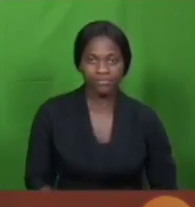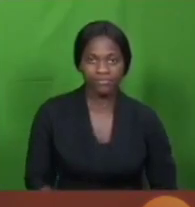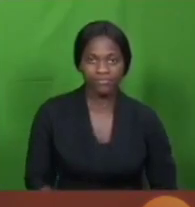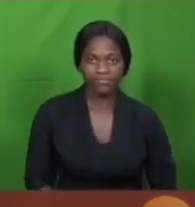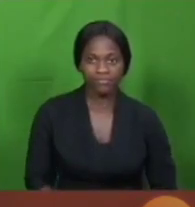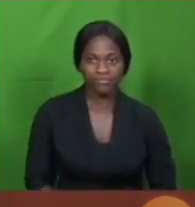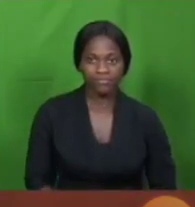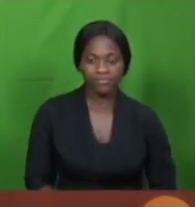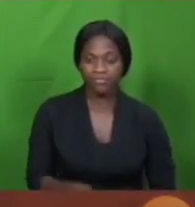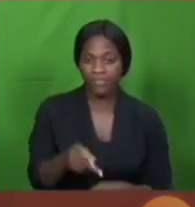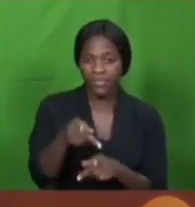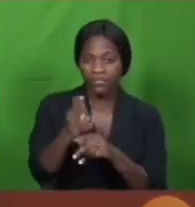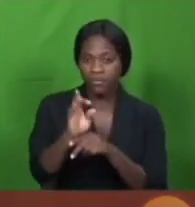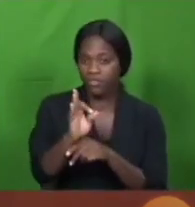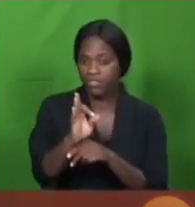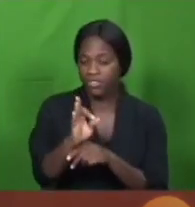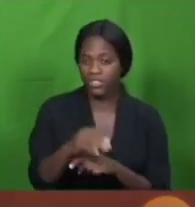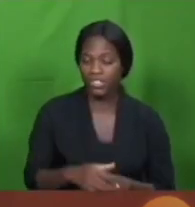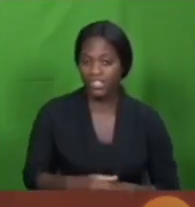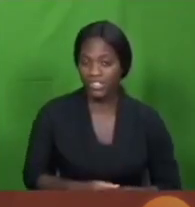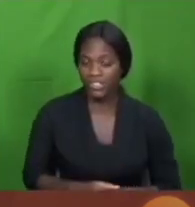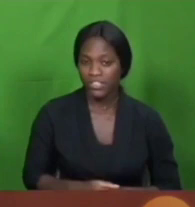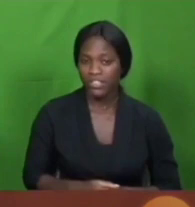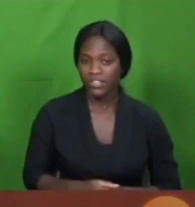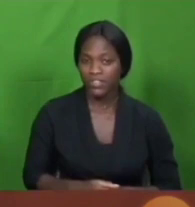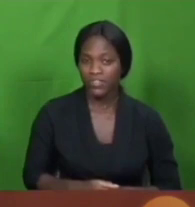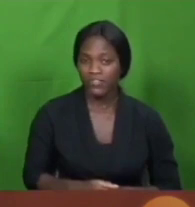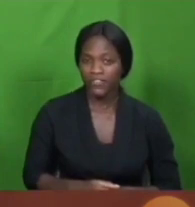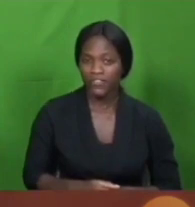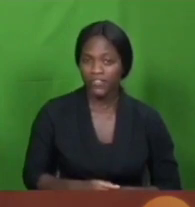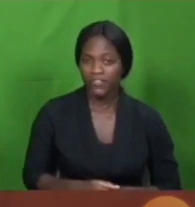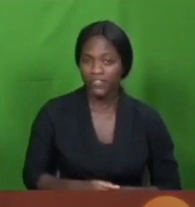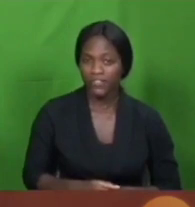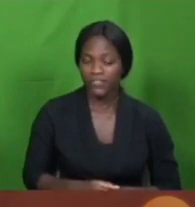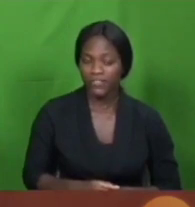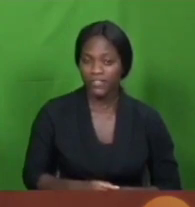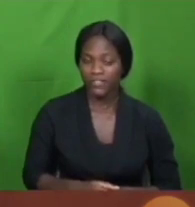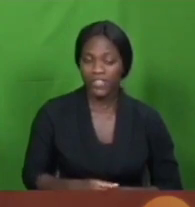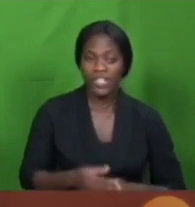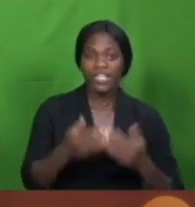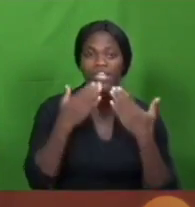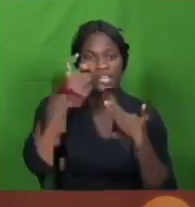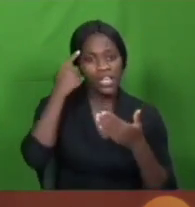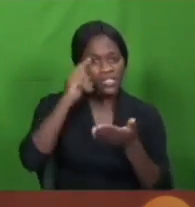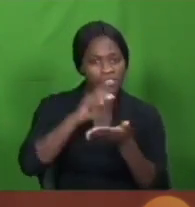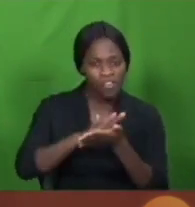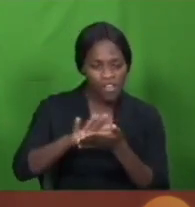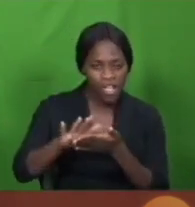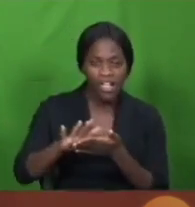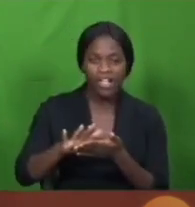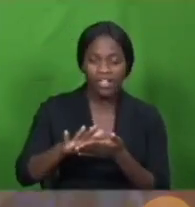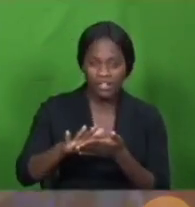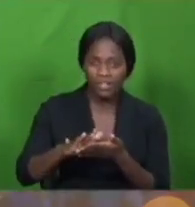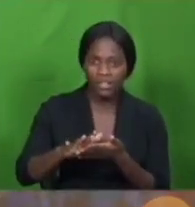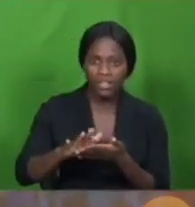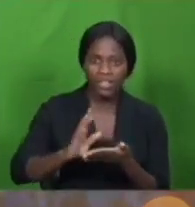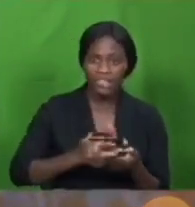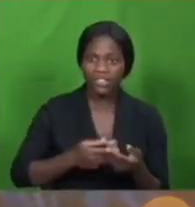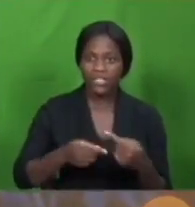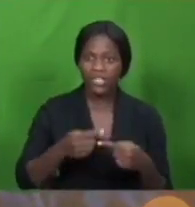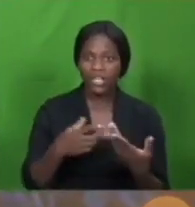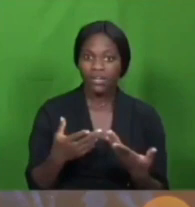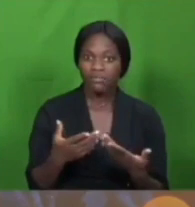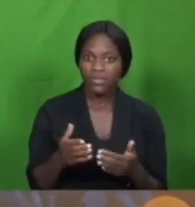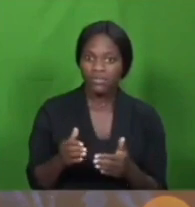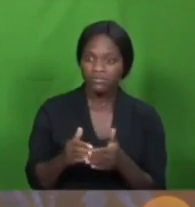Yes, Prof. Honourable Speaker, thanks for the clarity being brought to the matter by our